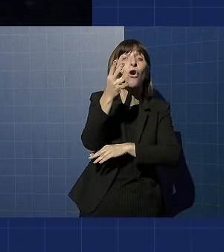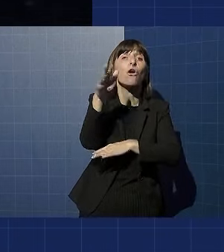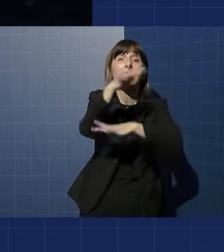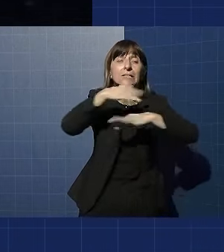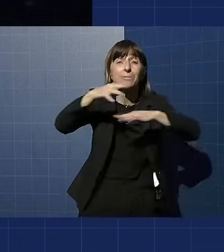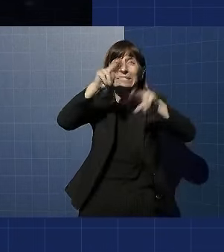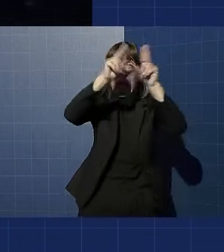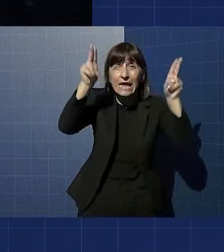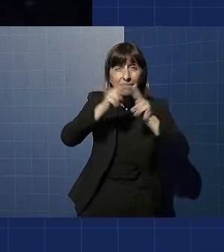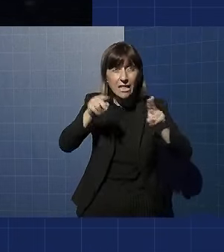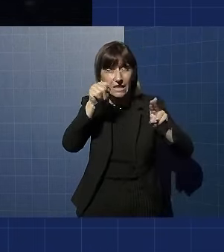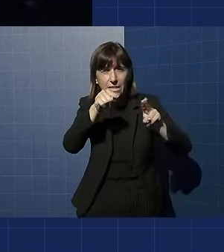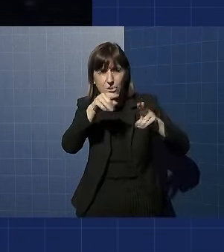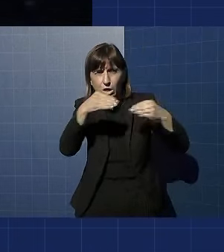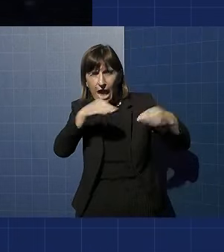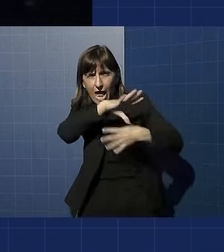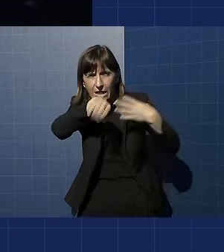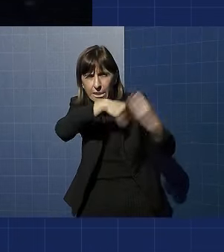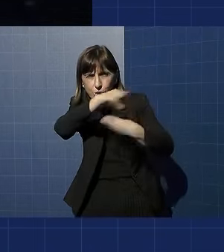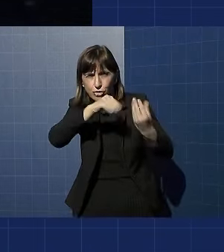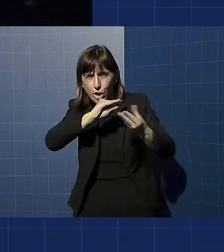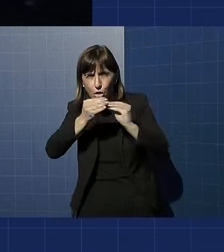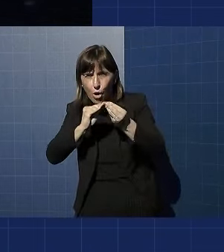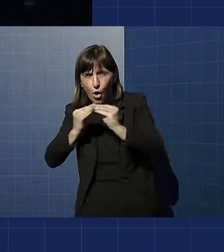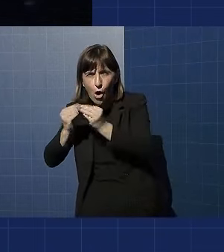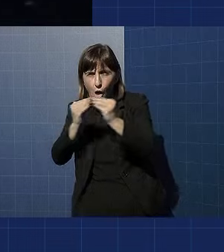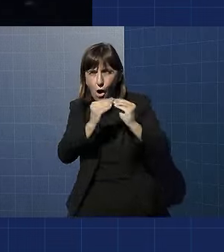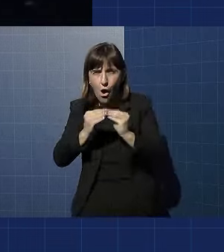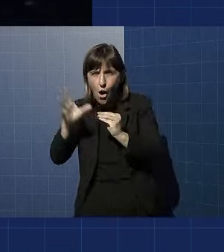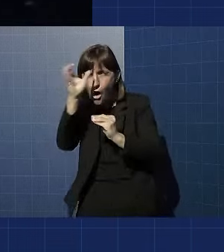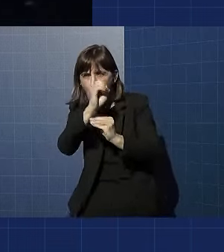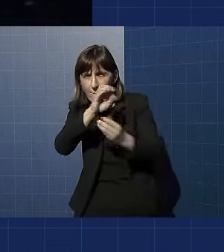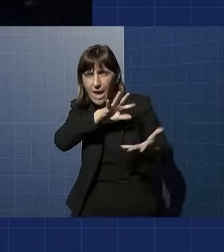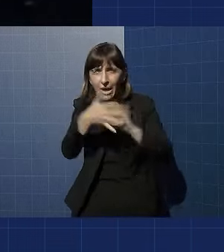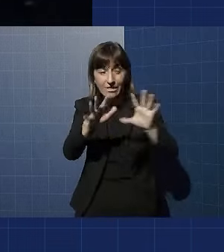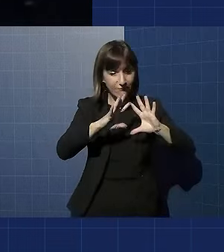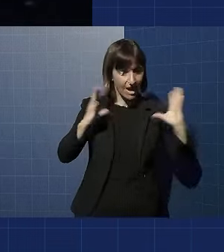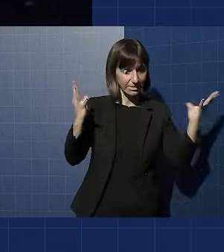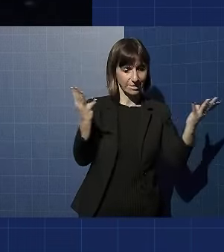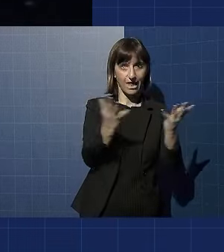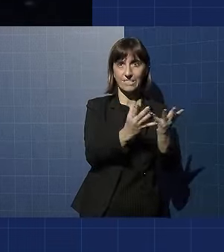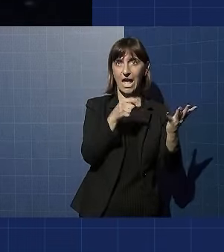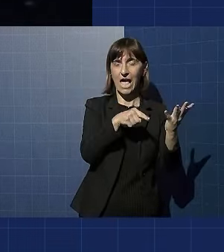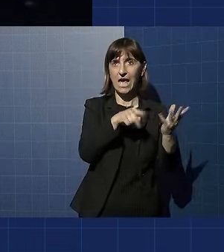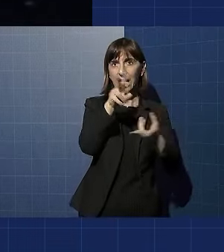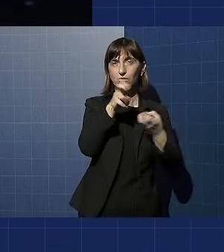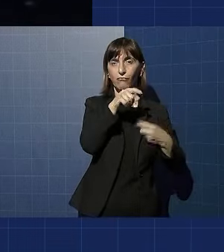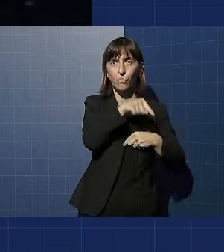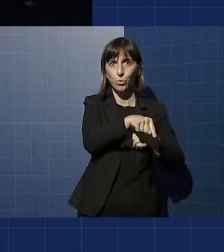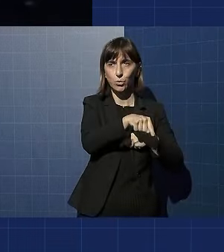more sustainable impact on Earth. And actually, I showed you the research station at Antarctica. We already